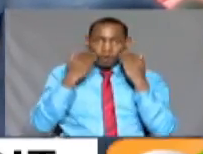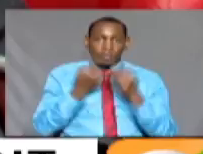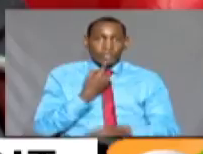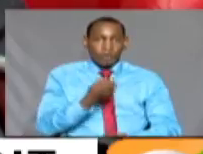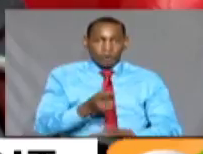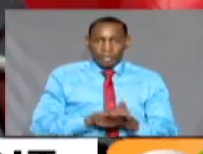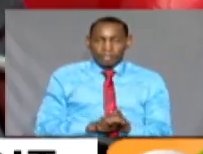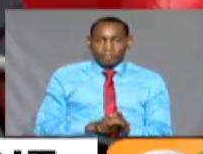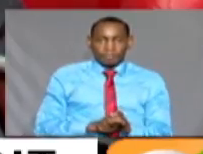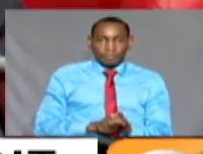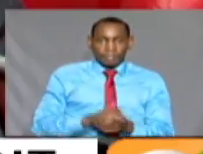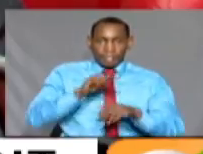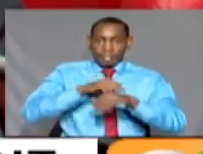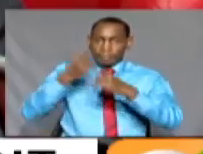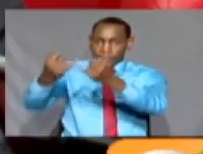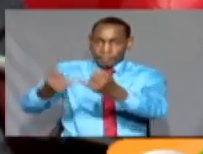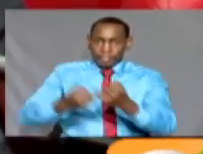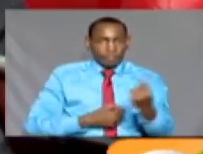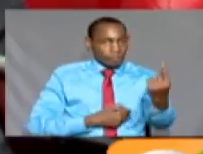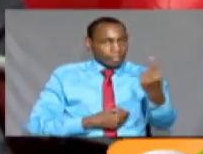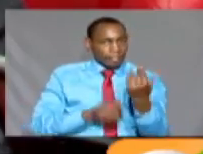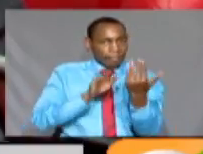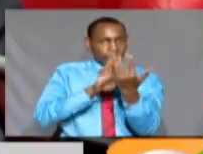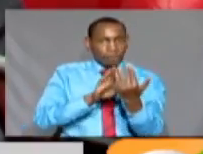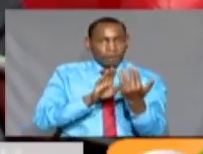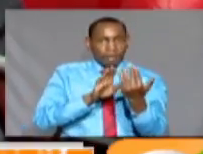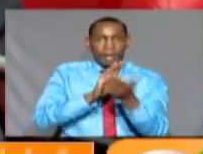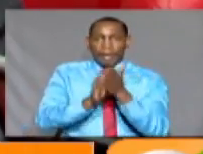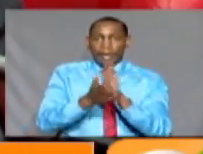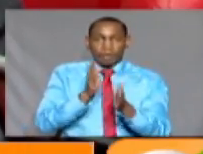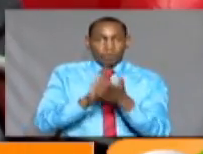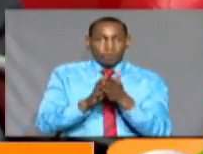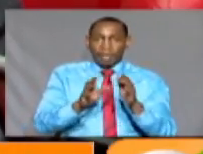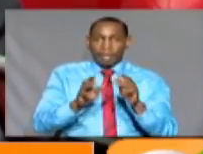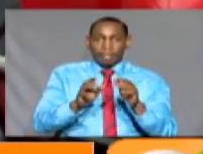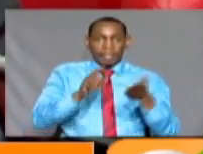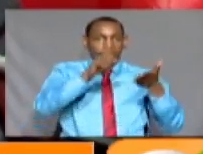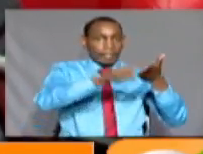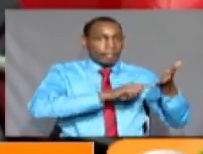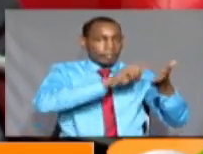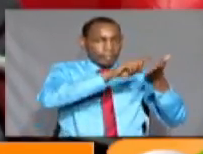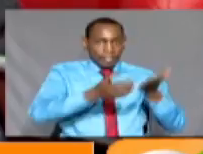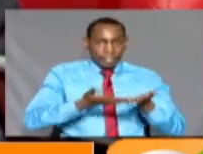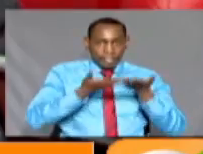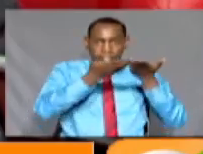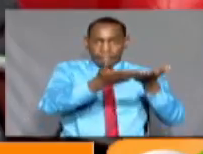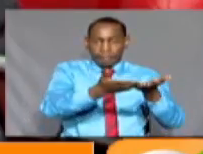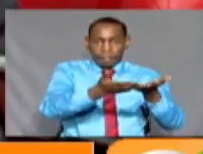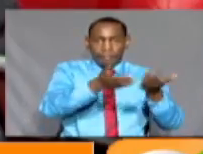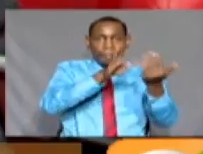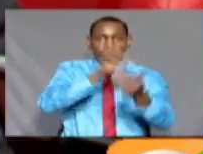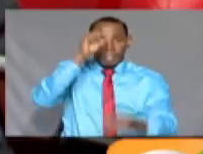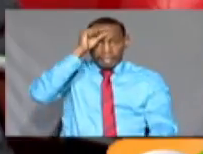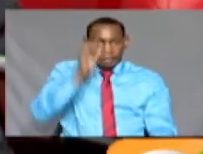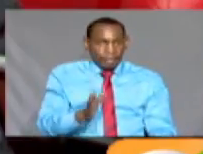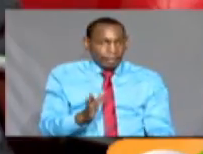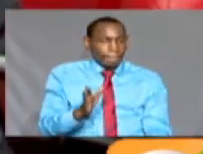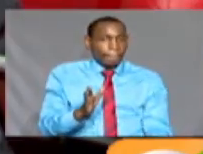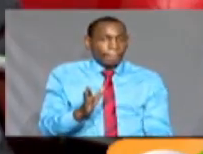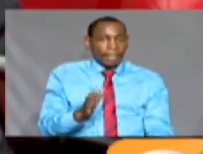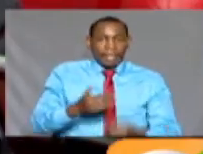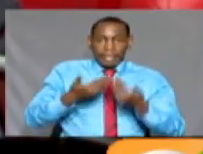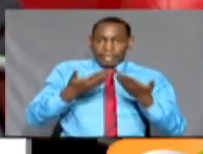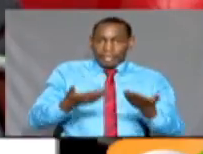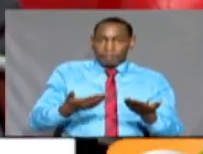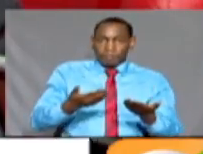of this invitation to appear, no particulars of allegations had been served upon the governor. Now